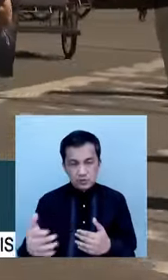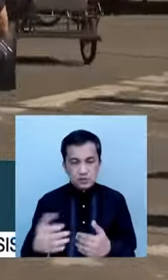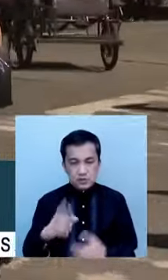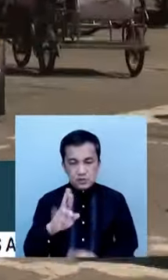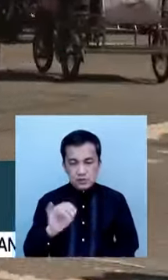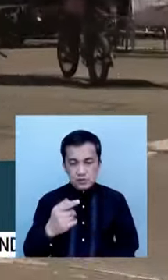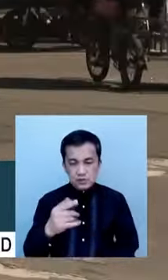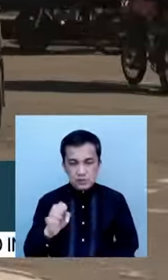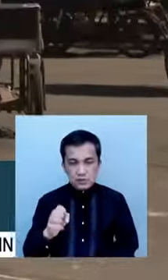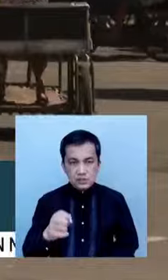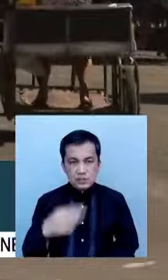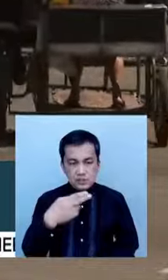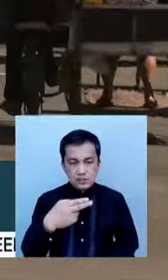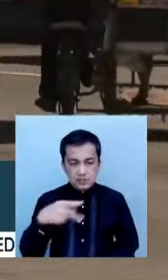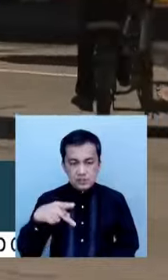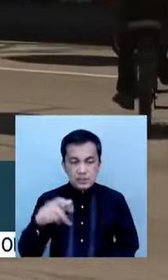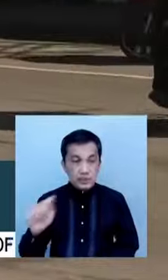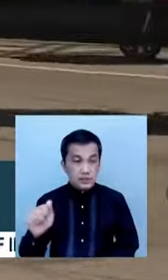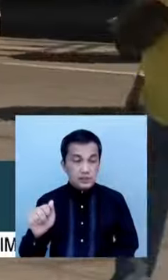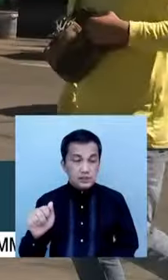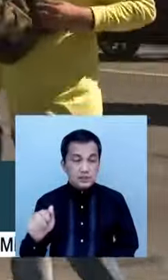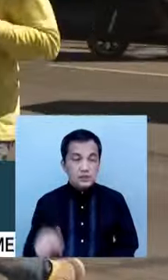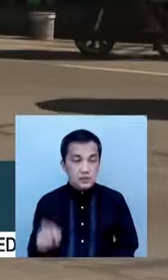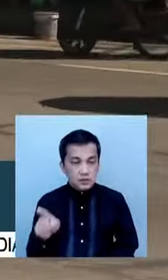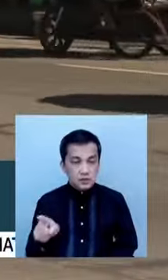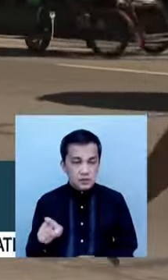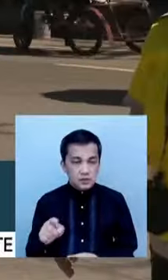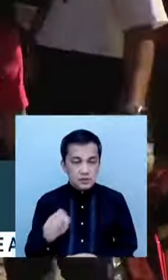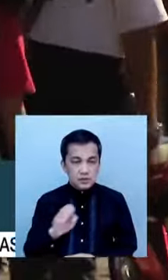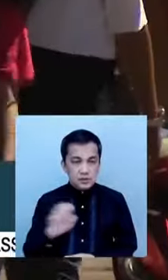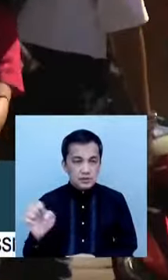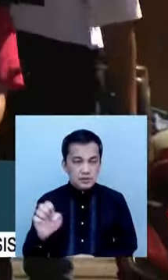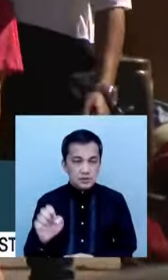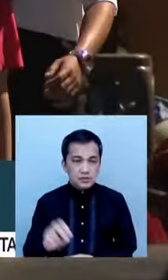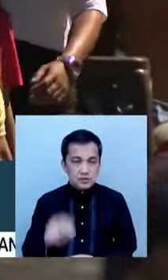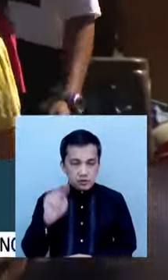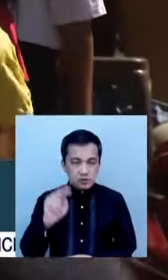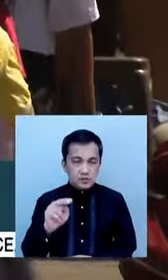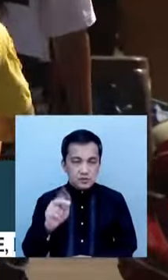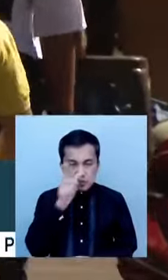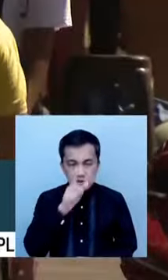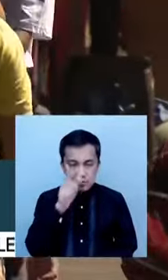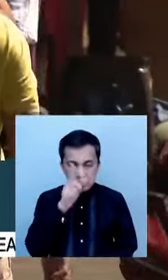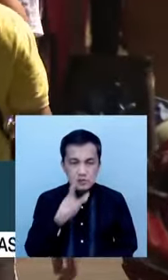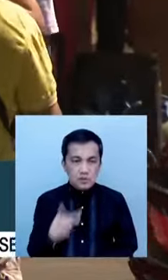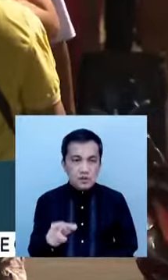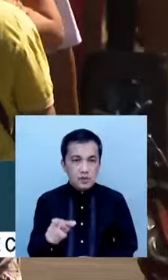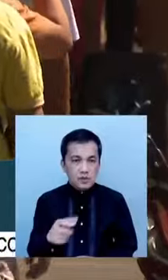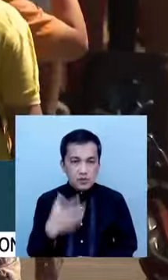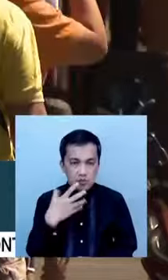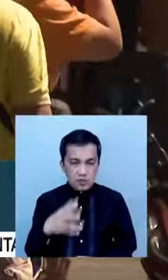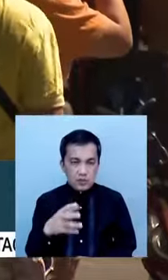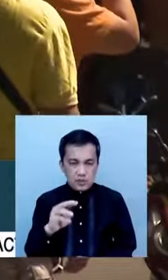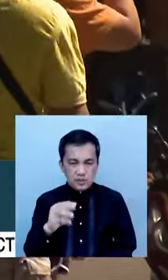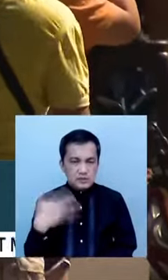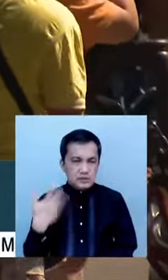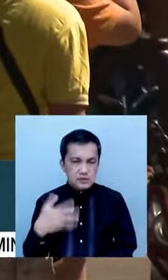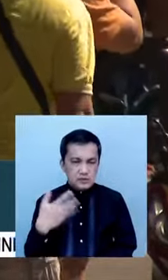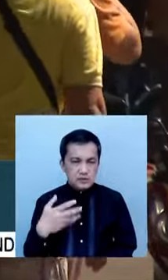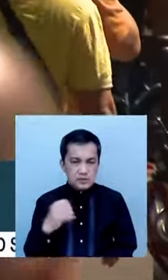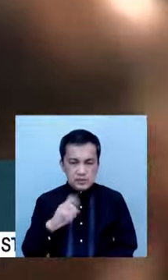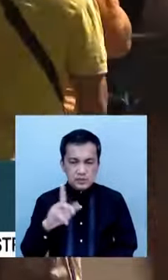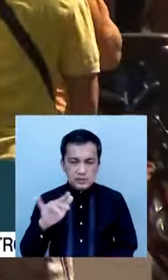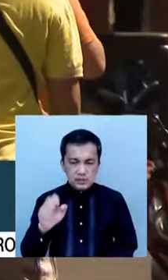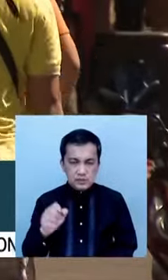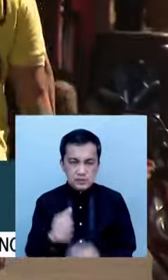of a high-pressure area reaches the eastern parts of northern and central Luzon, while the warm and moist easterlies prevails over the